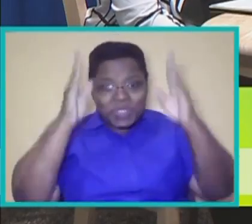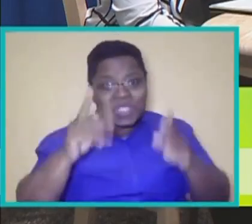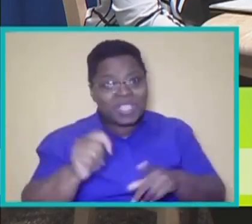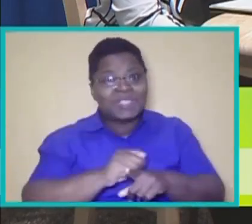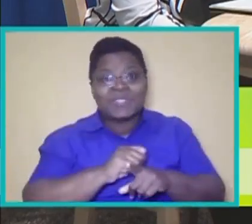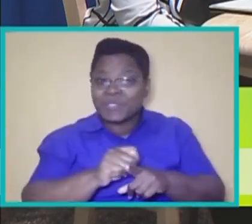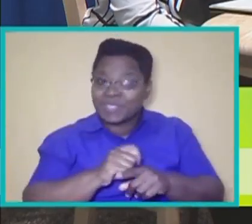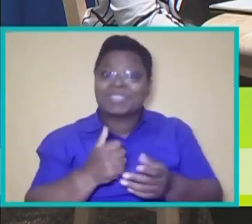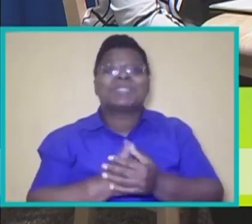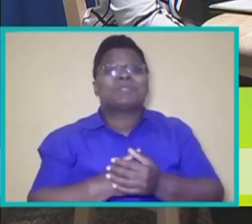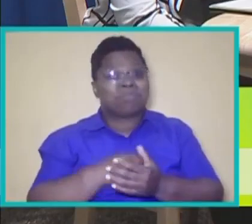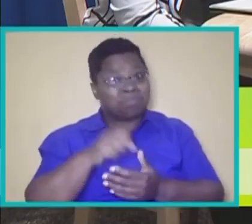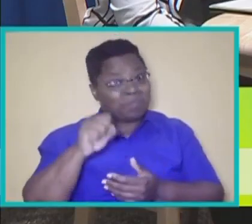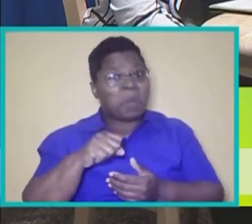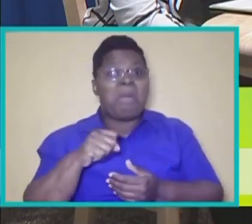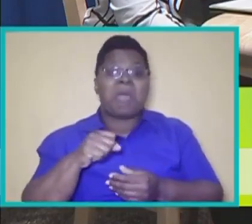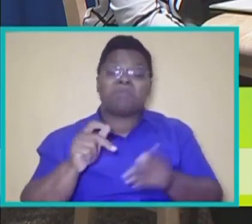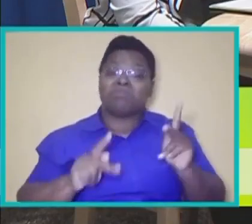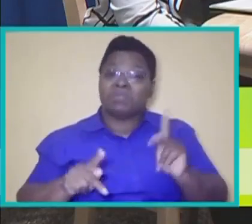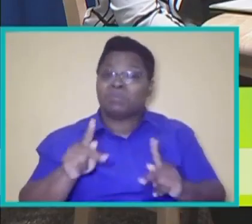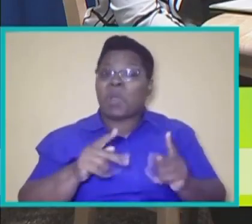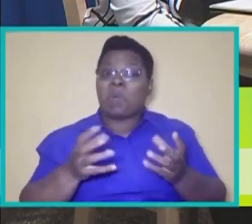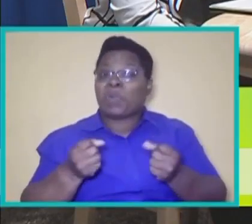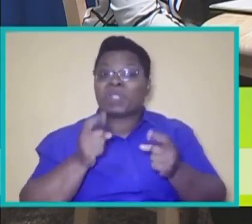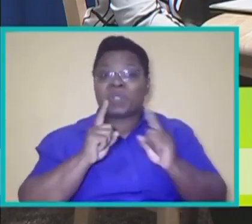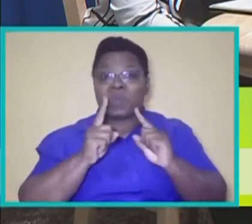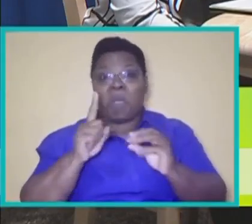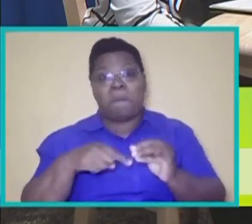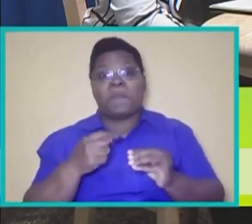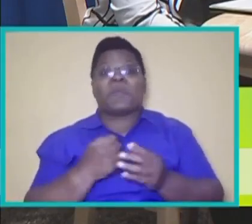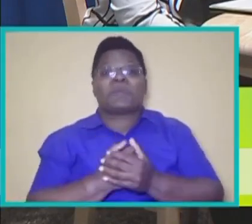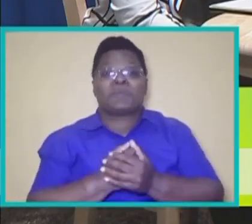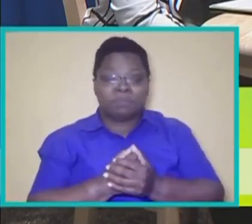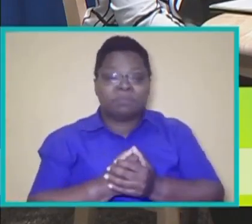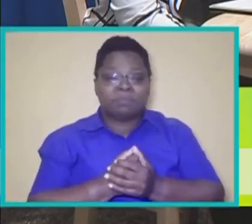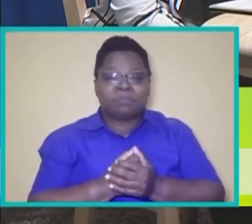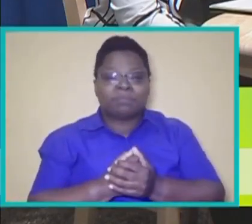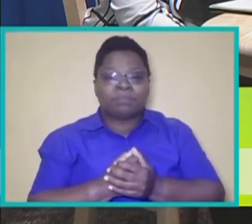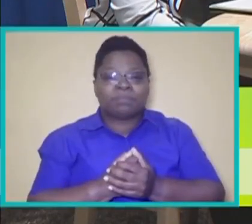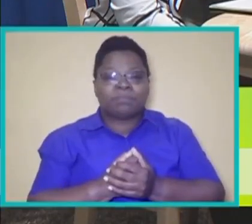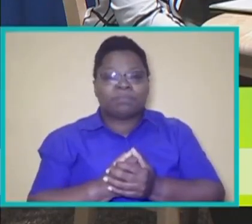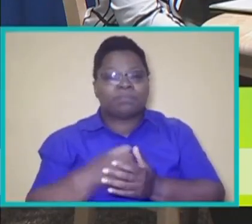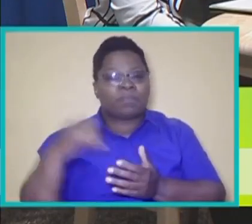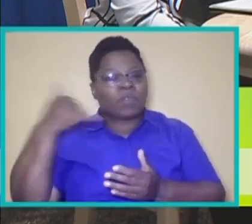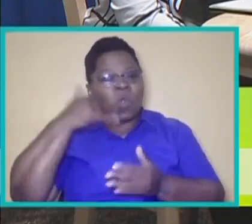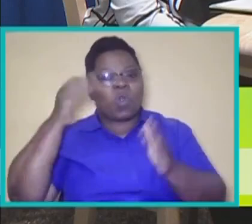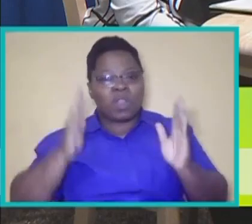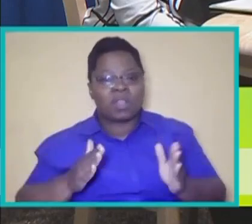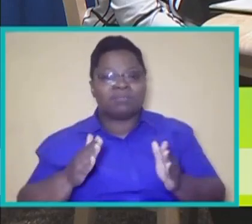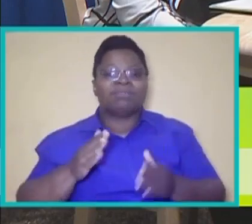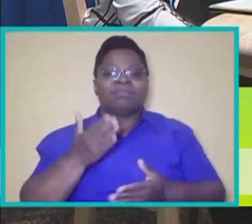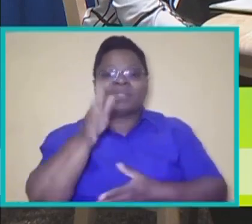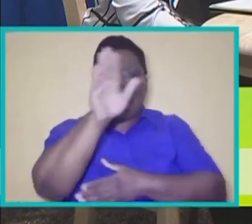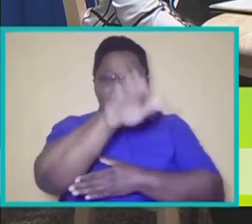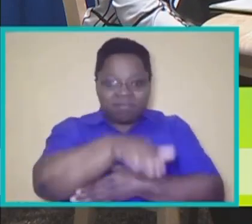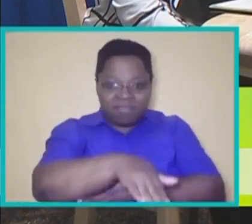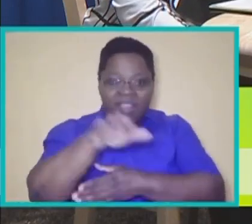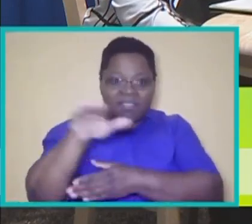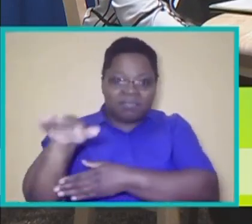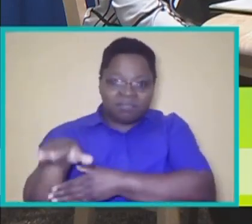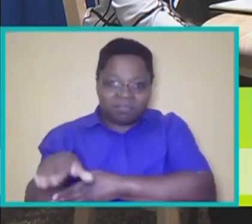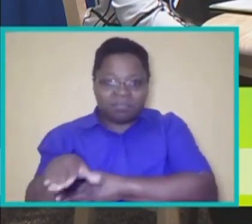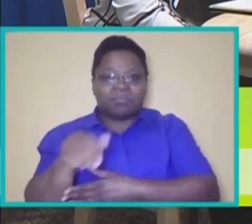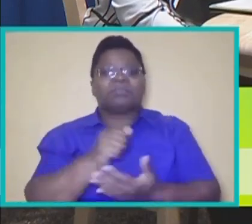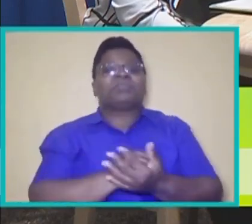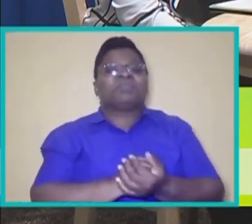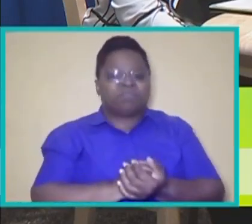hello. Pleasant night, Mr. Rostand. Pleasant night to Dr. Gillian Paul, and